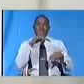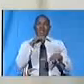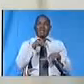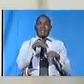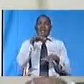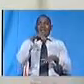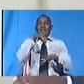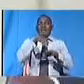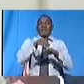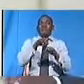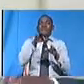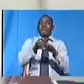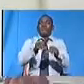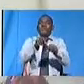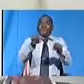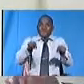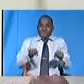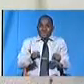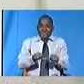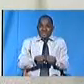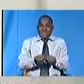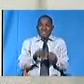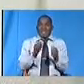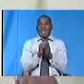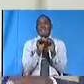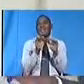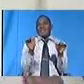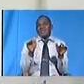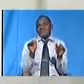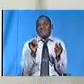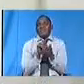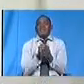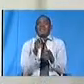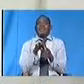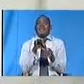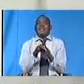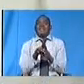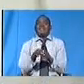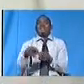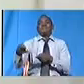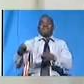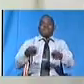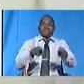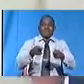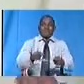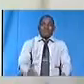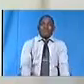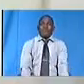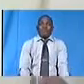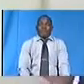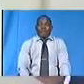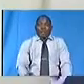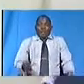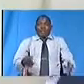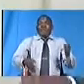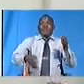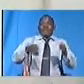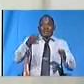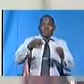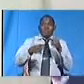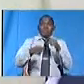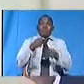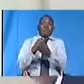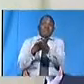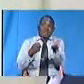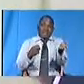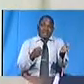station level, which is the level at which the elections were effectively conducted. If there were problems